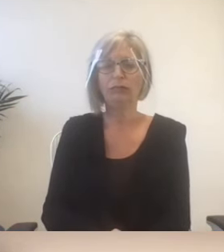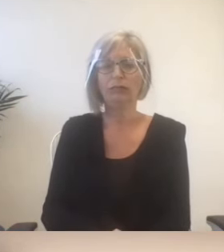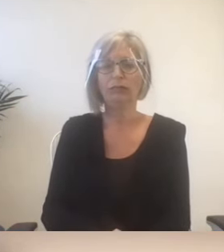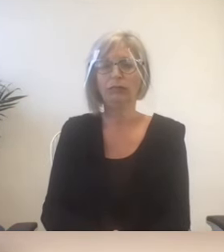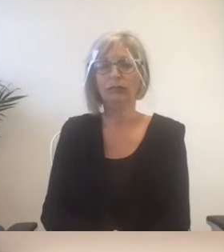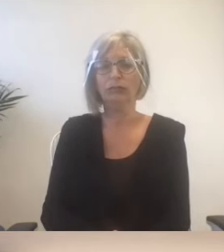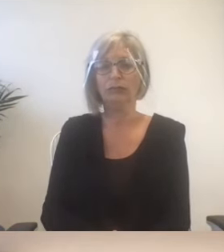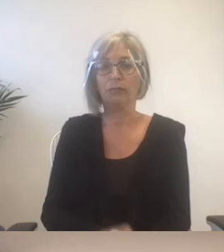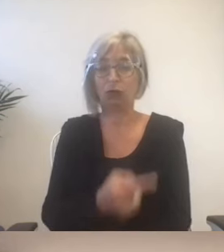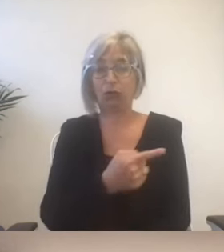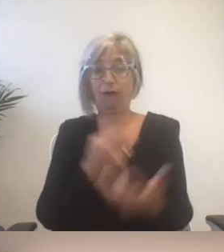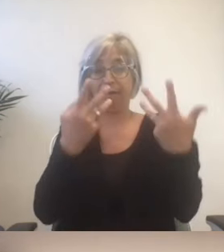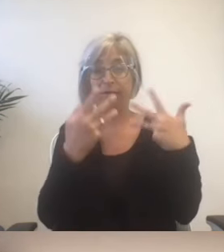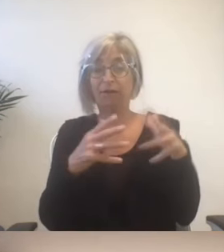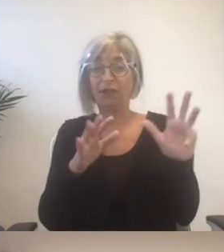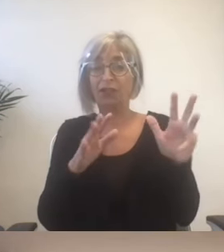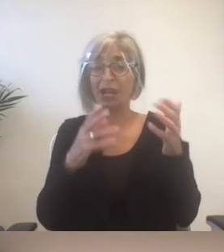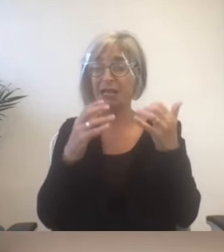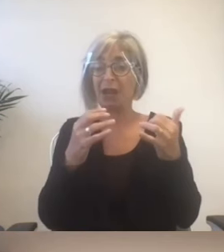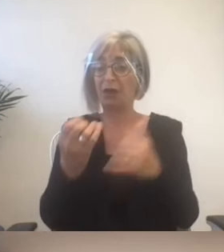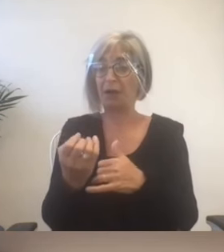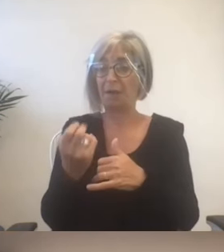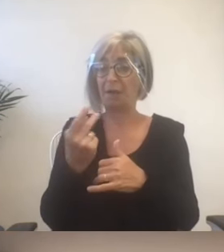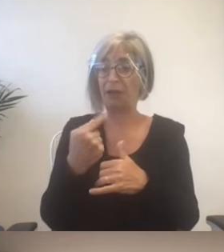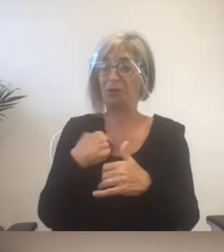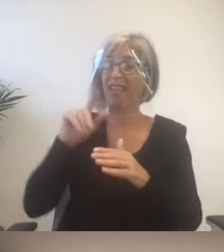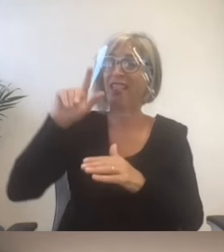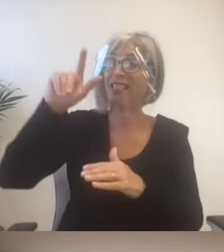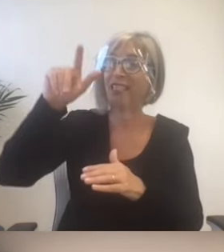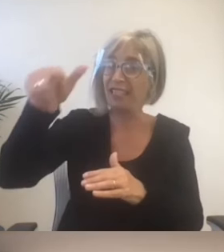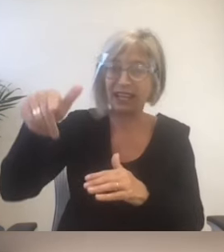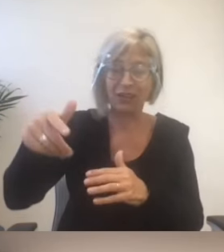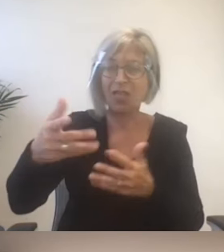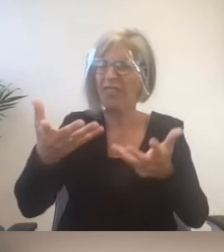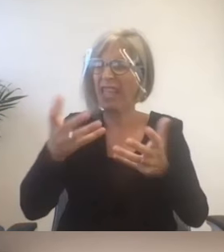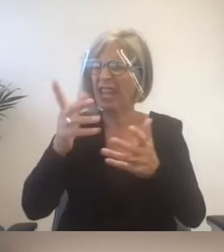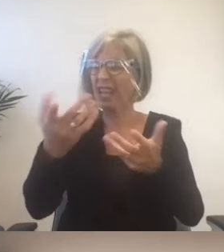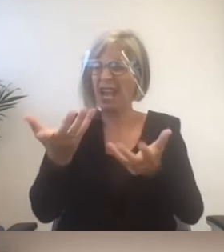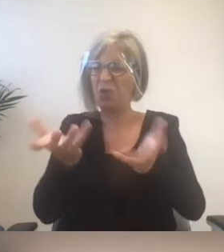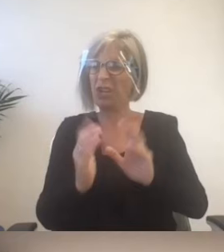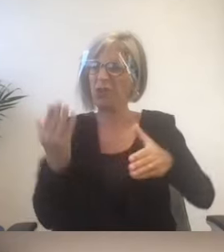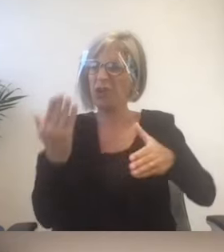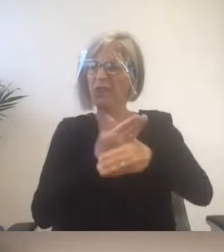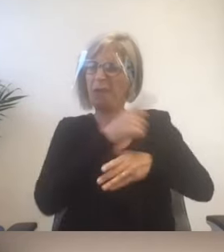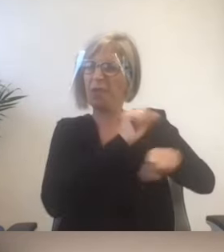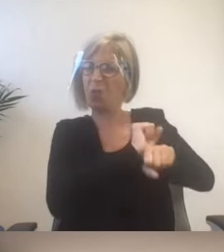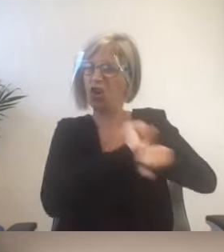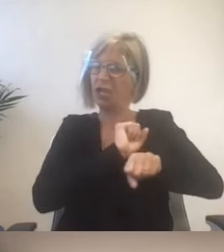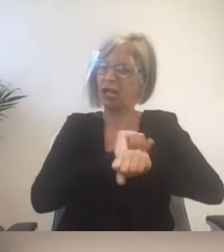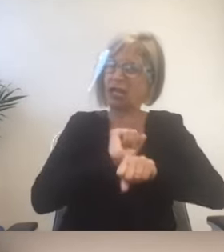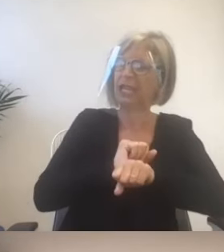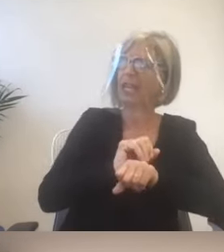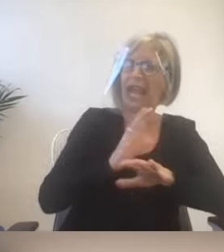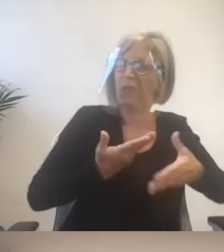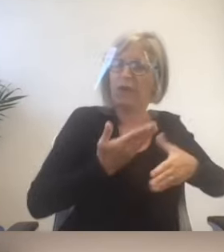We're finished up there. And then they can get back to me in their own time. It doesn't have to interrupt their workflow. They can keep coding, they can get back to